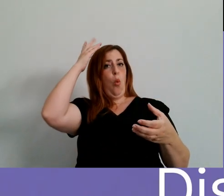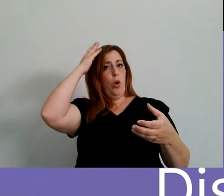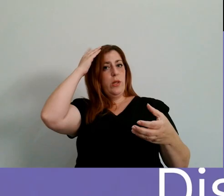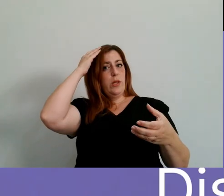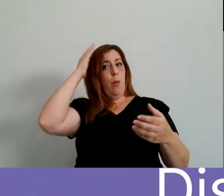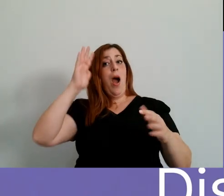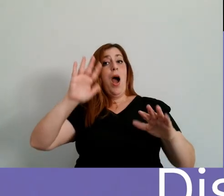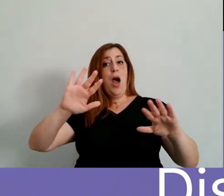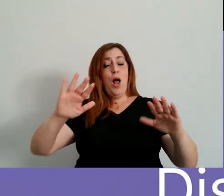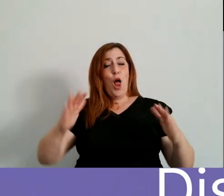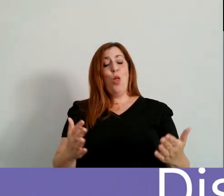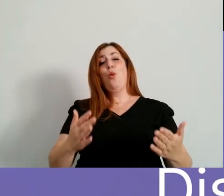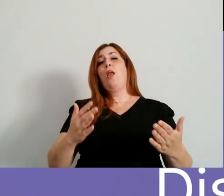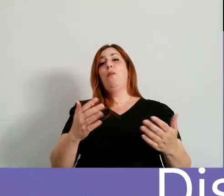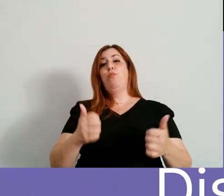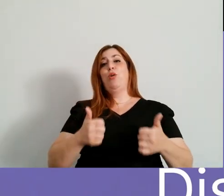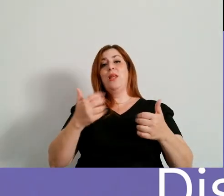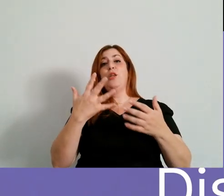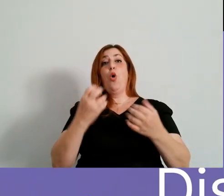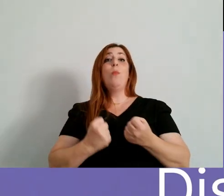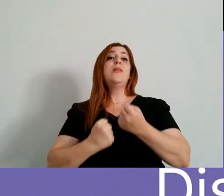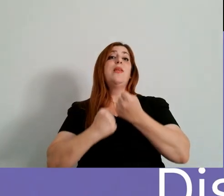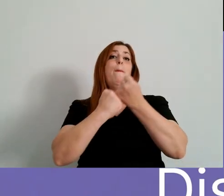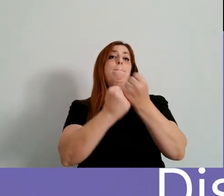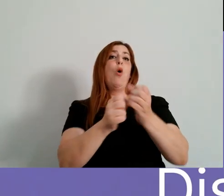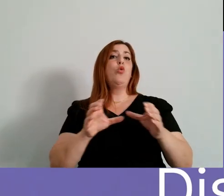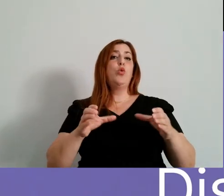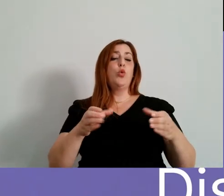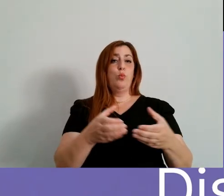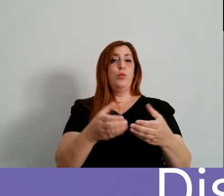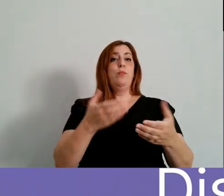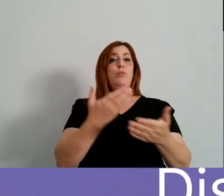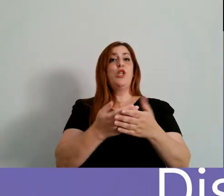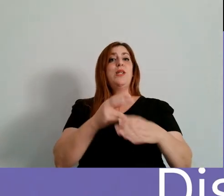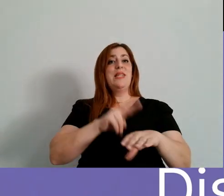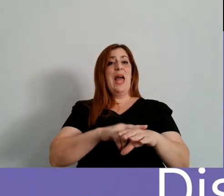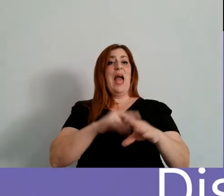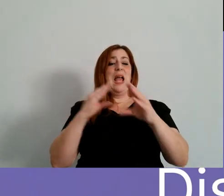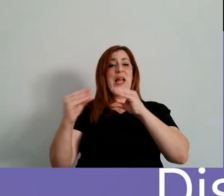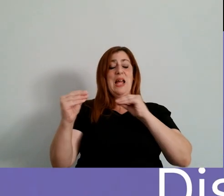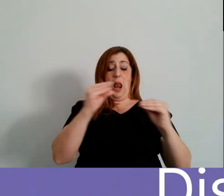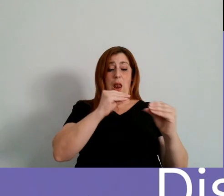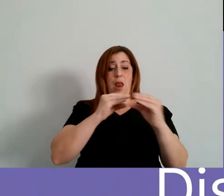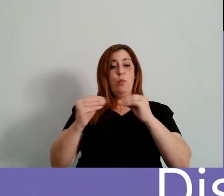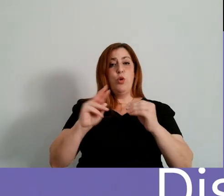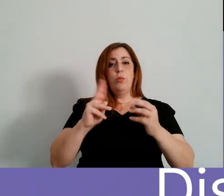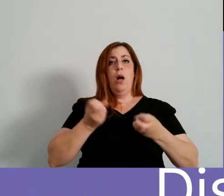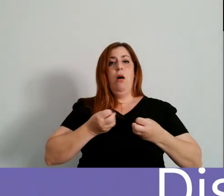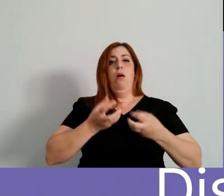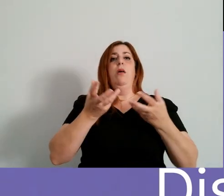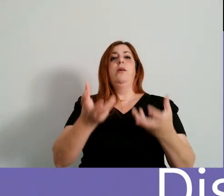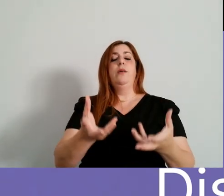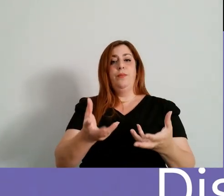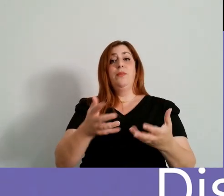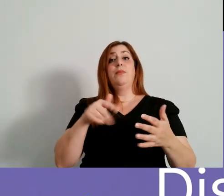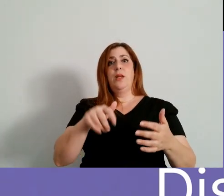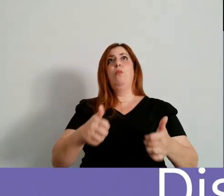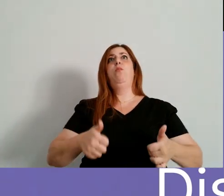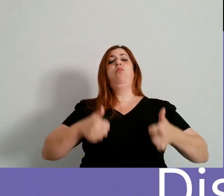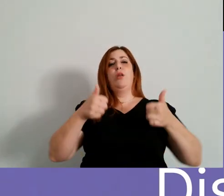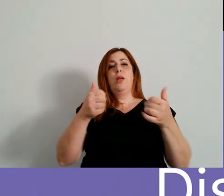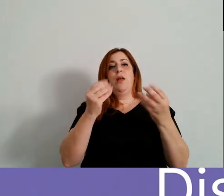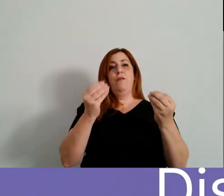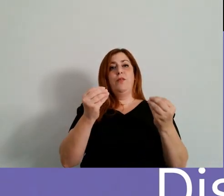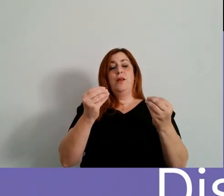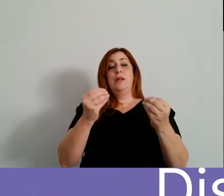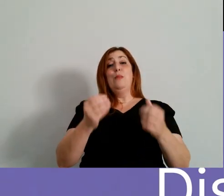Is having support groups, them being able to speak to each other can also be quite important. I really do believe in the